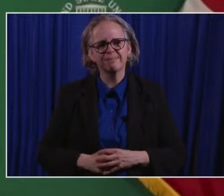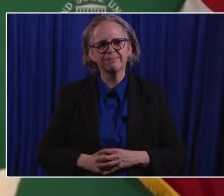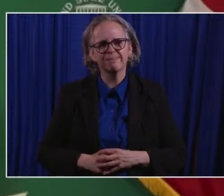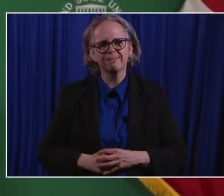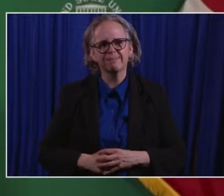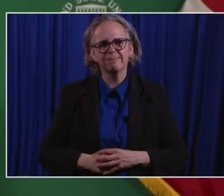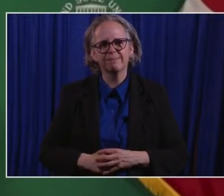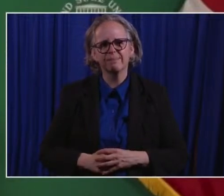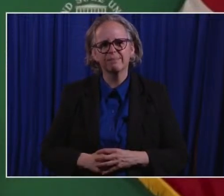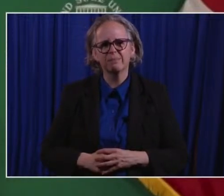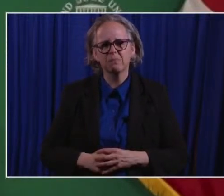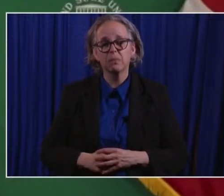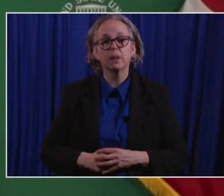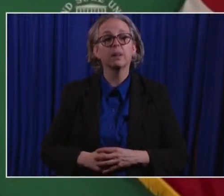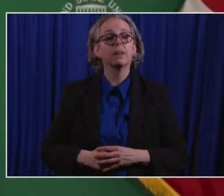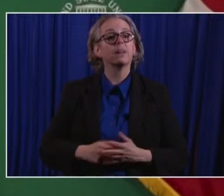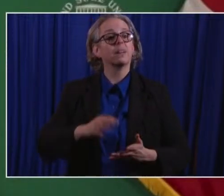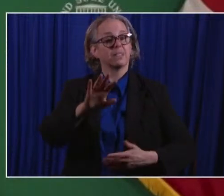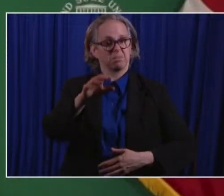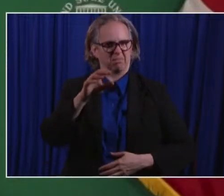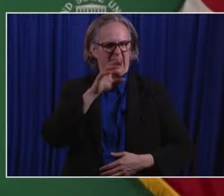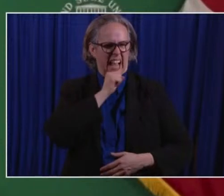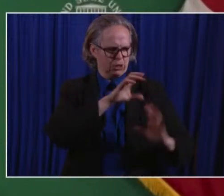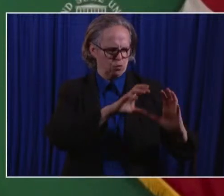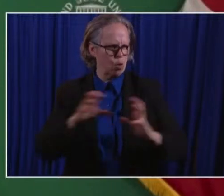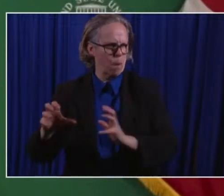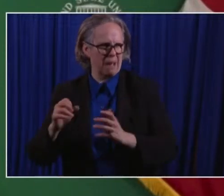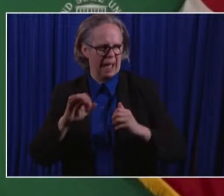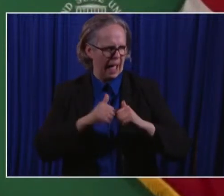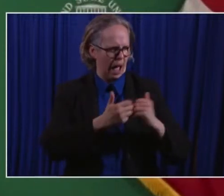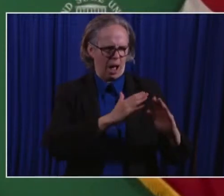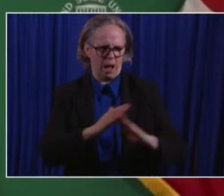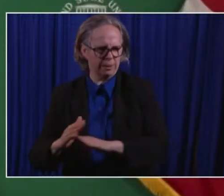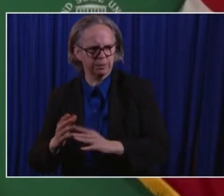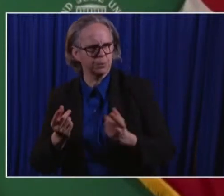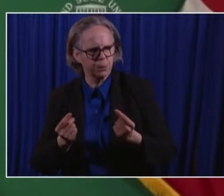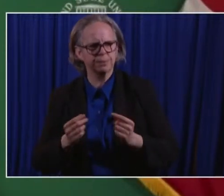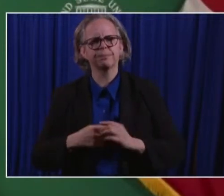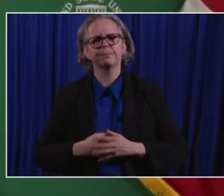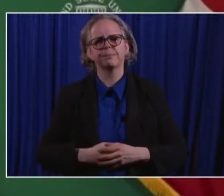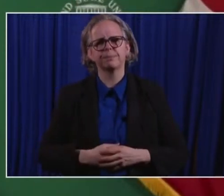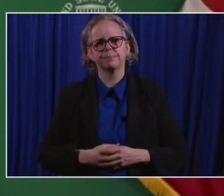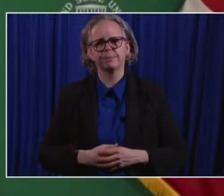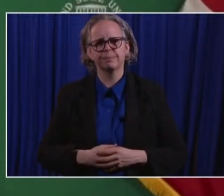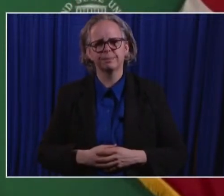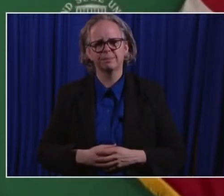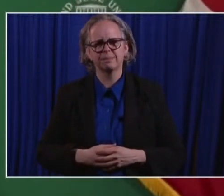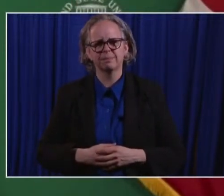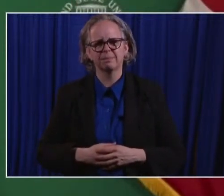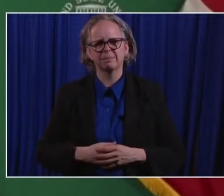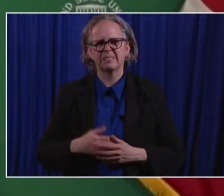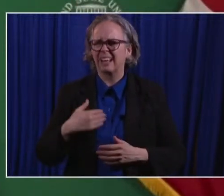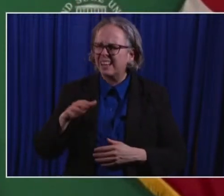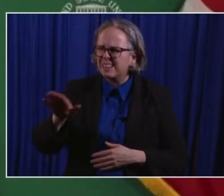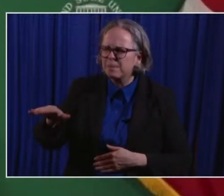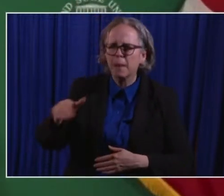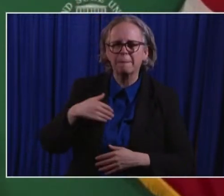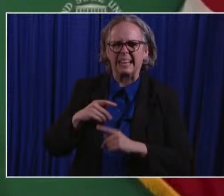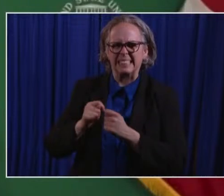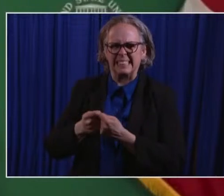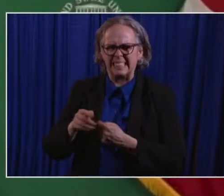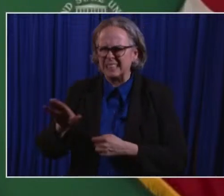So if you look at the age groups, I had our team pull out just to take a look at it,